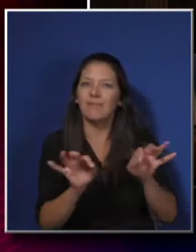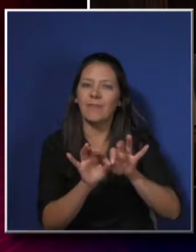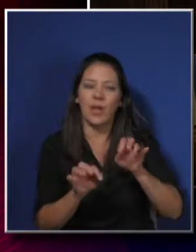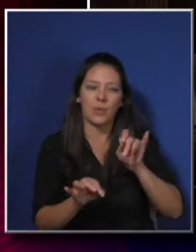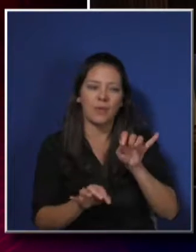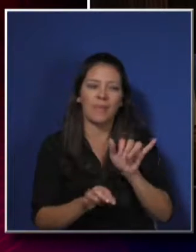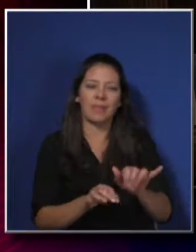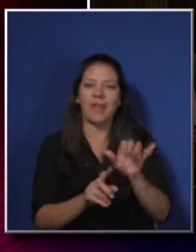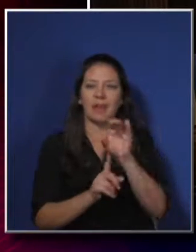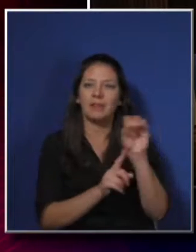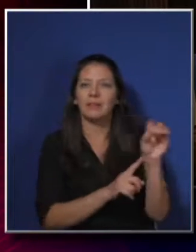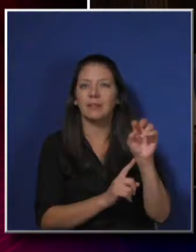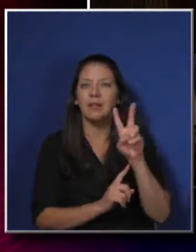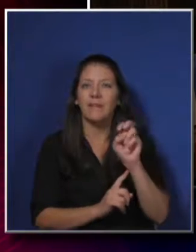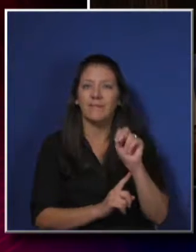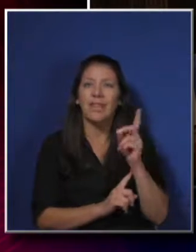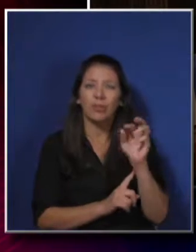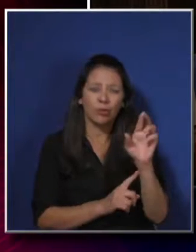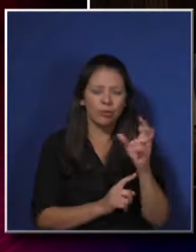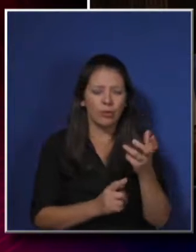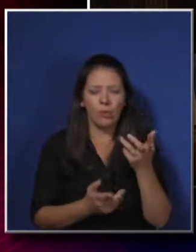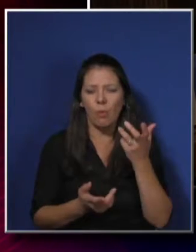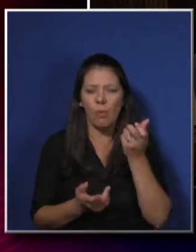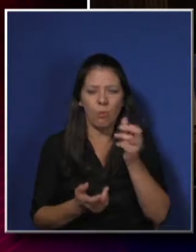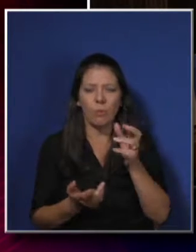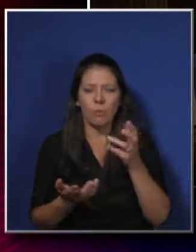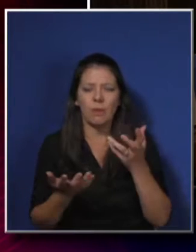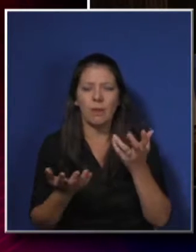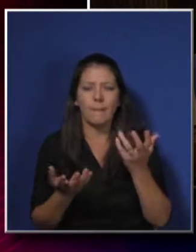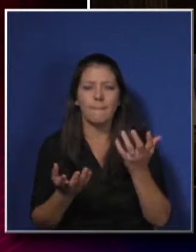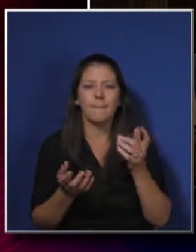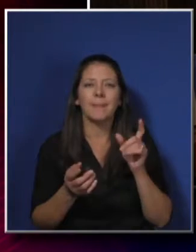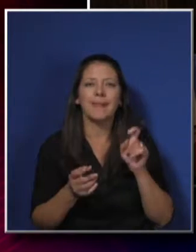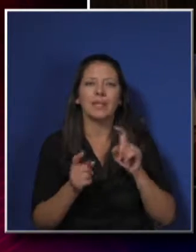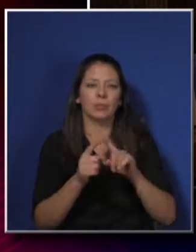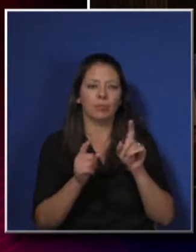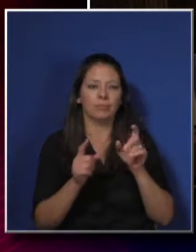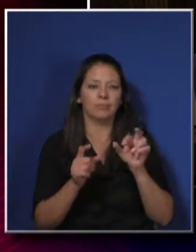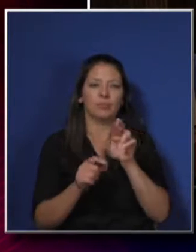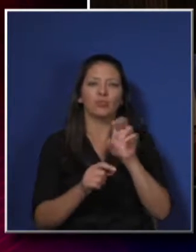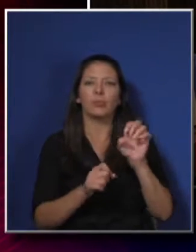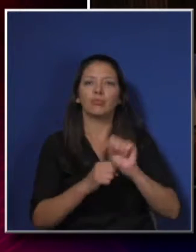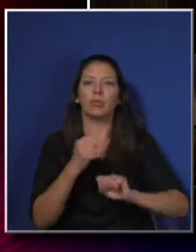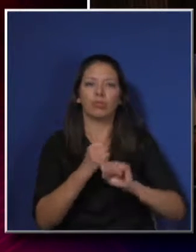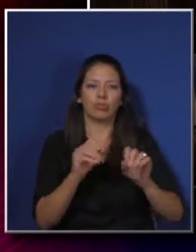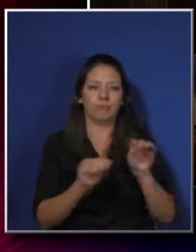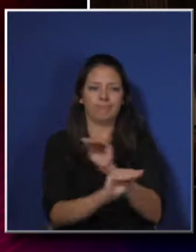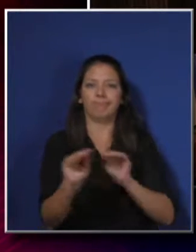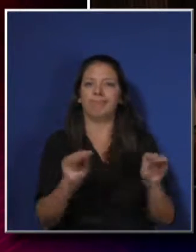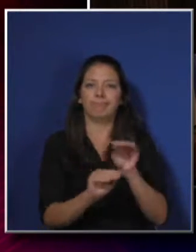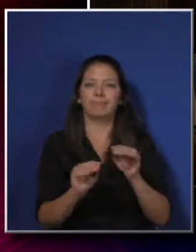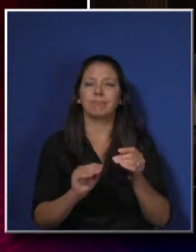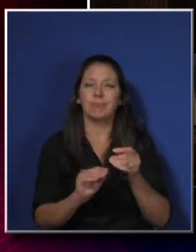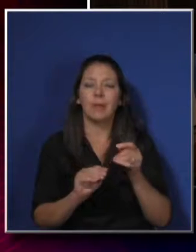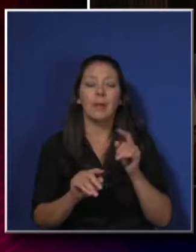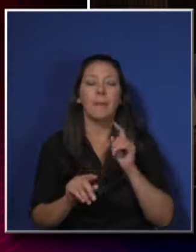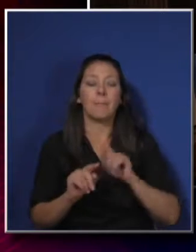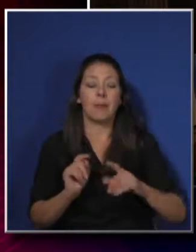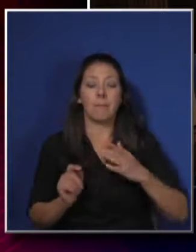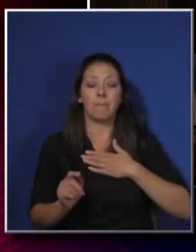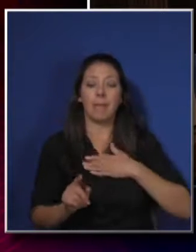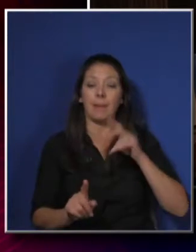Particular vendor more had they restructured it. But from my perspective, to contain